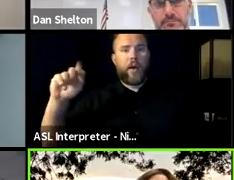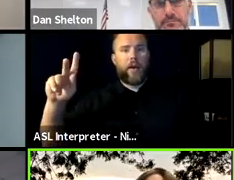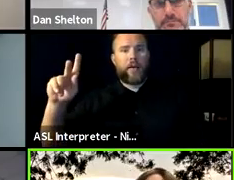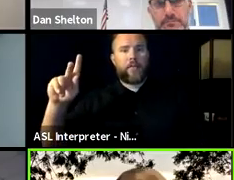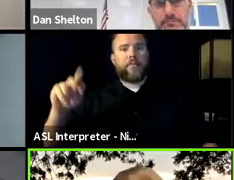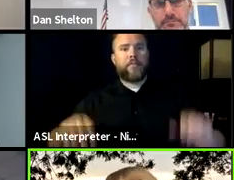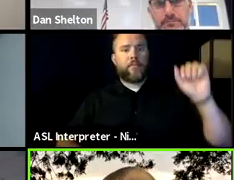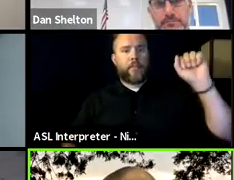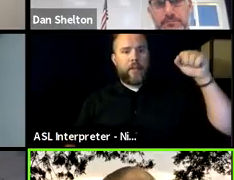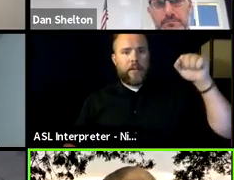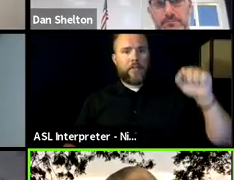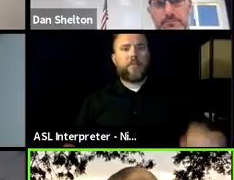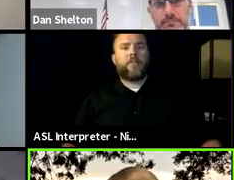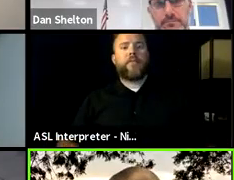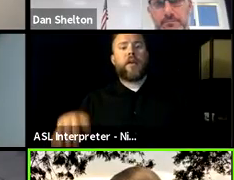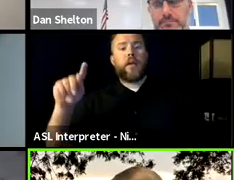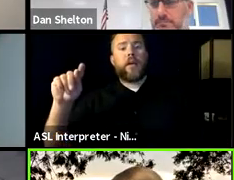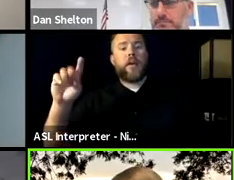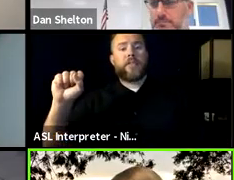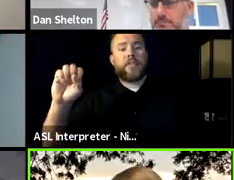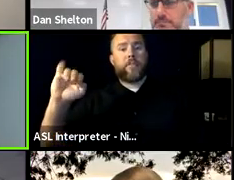Moriak, yes. Ms. Tucker?